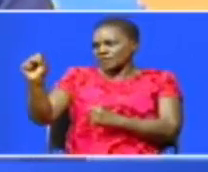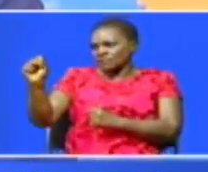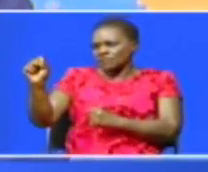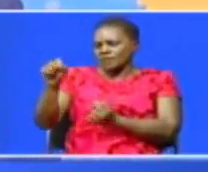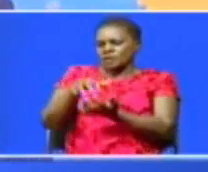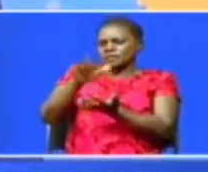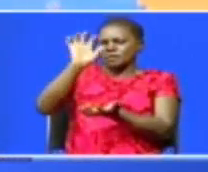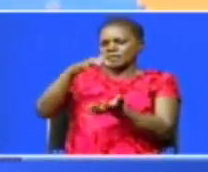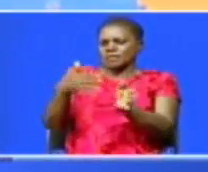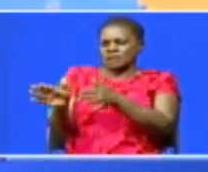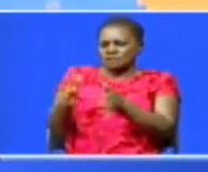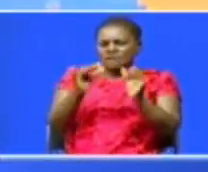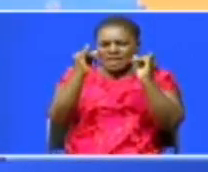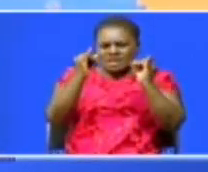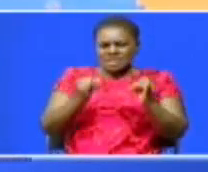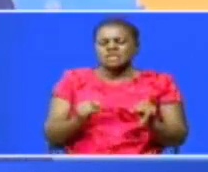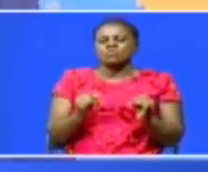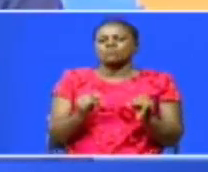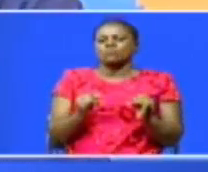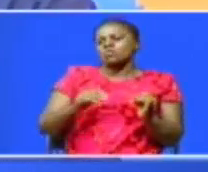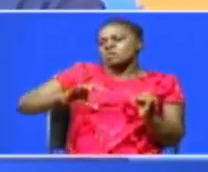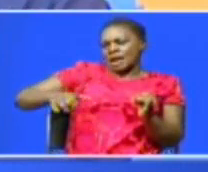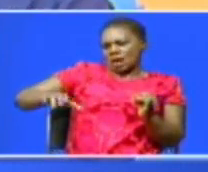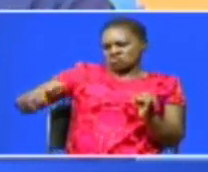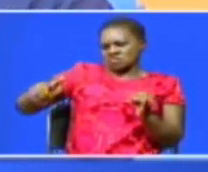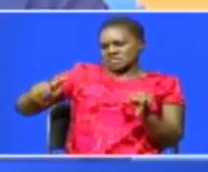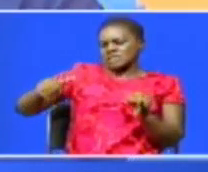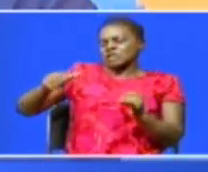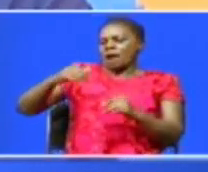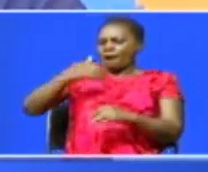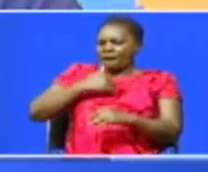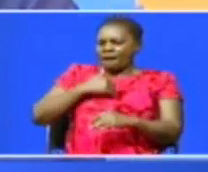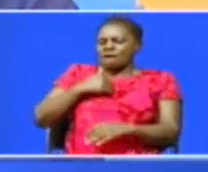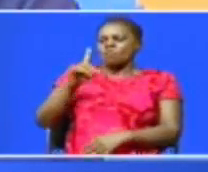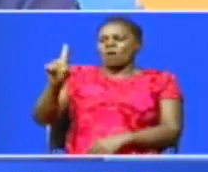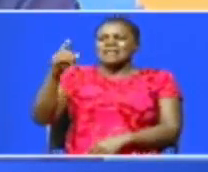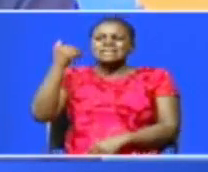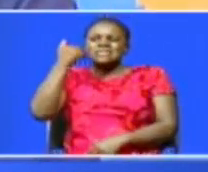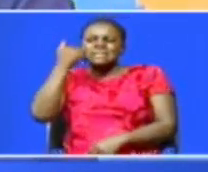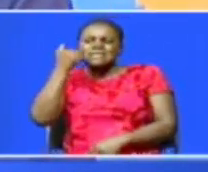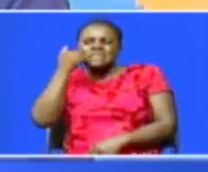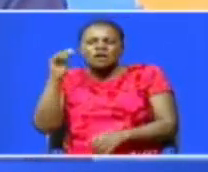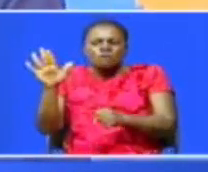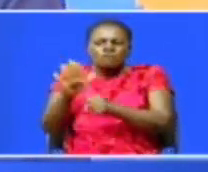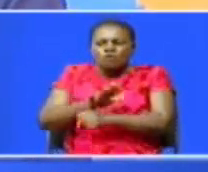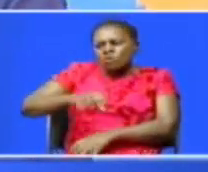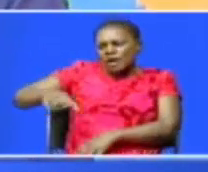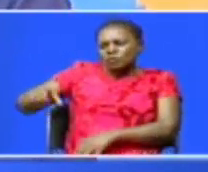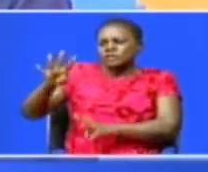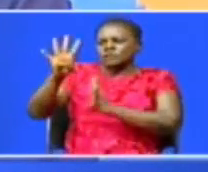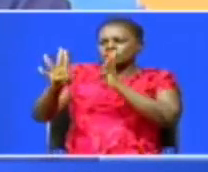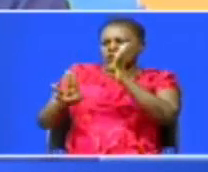725. Tana River County now becomes the latest county to record a case, bringing now to